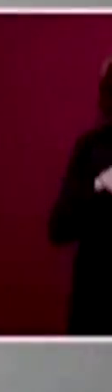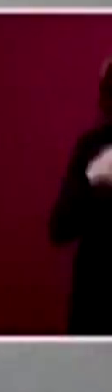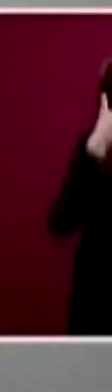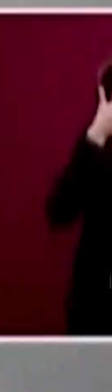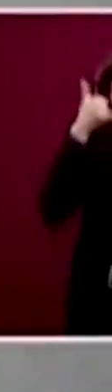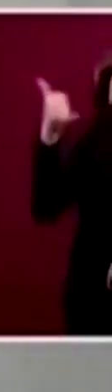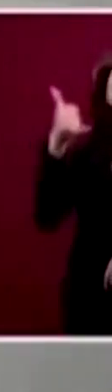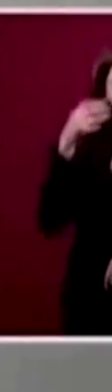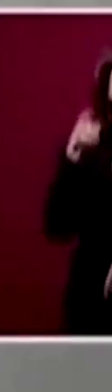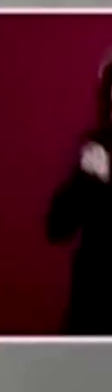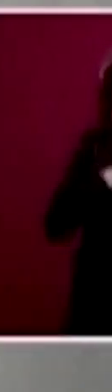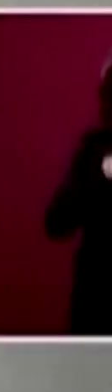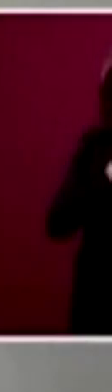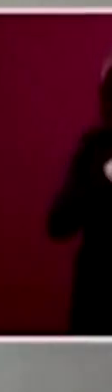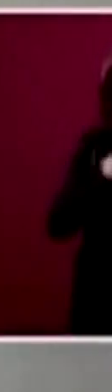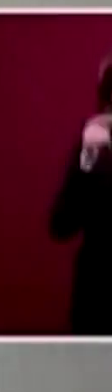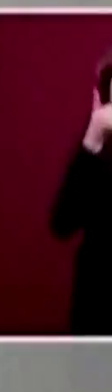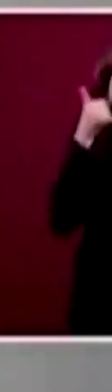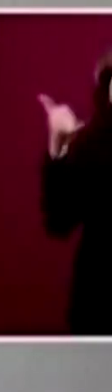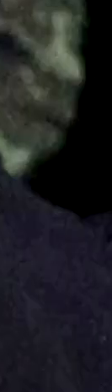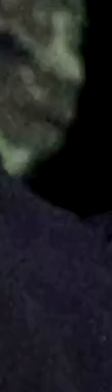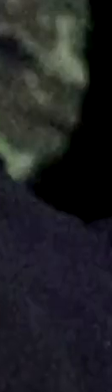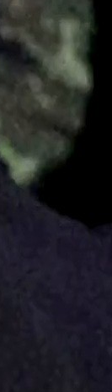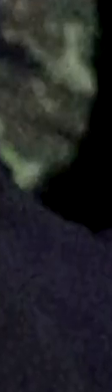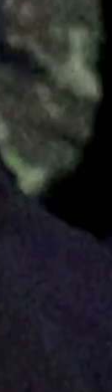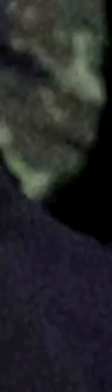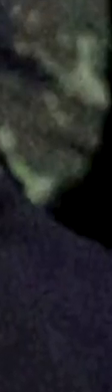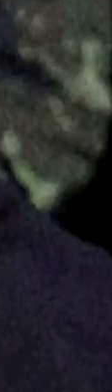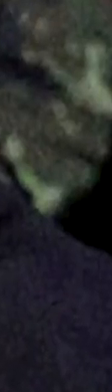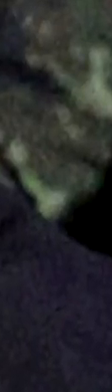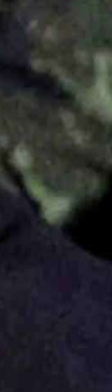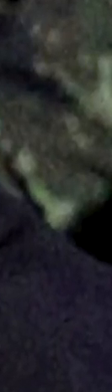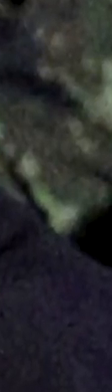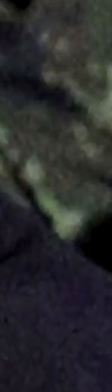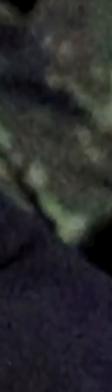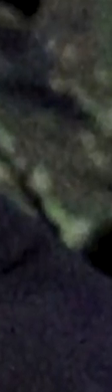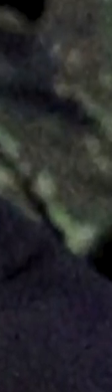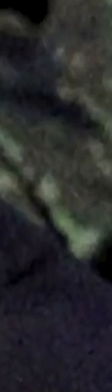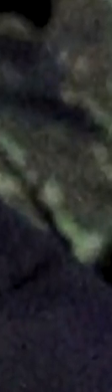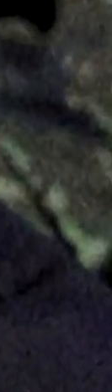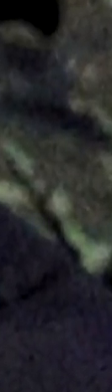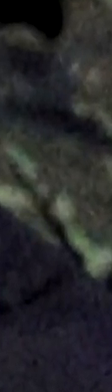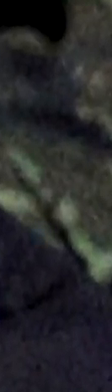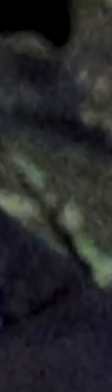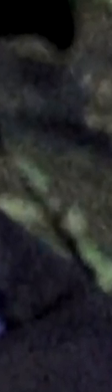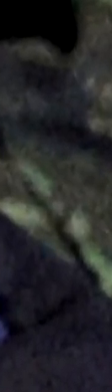world's foremost narcotics groups, after his father's arrest in 2016.